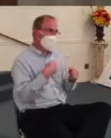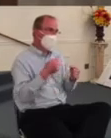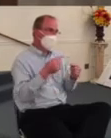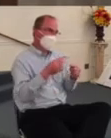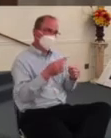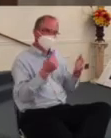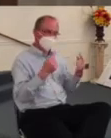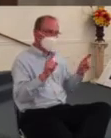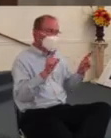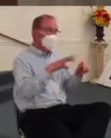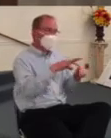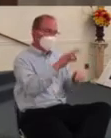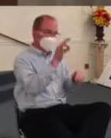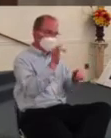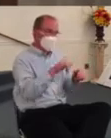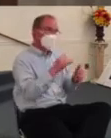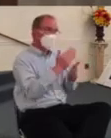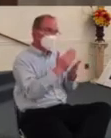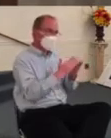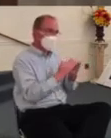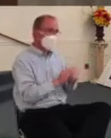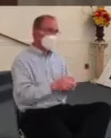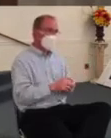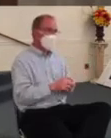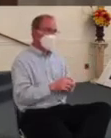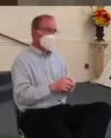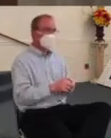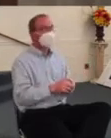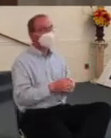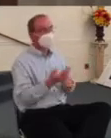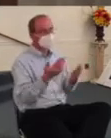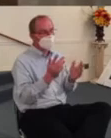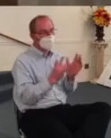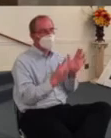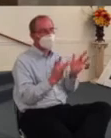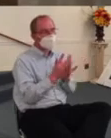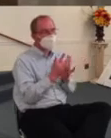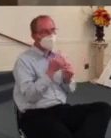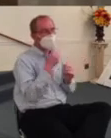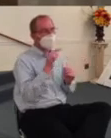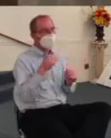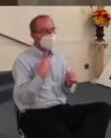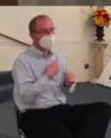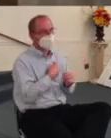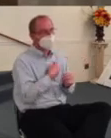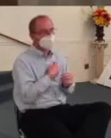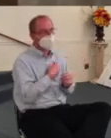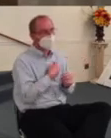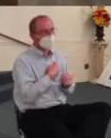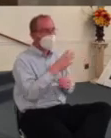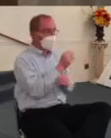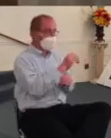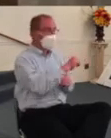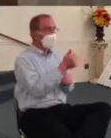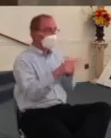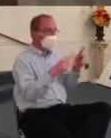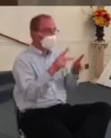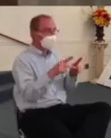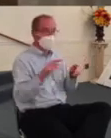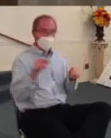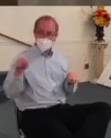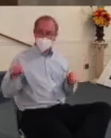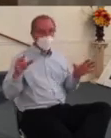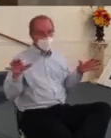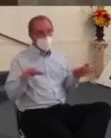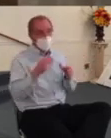And so Jesus tells this woman and the others, she's done what she could do. And it's almost like